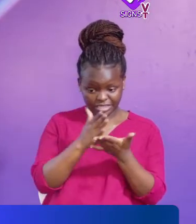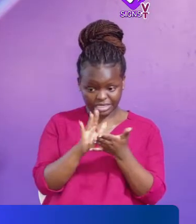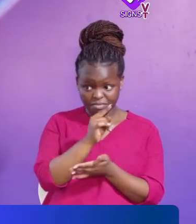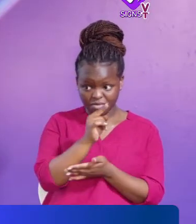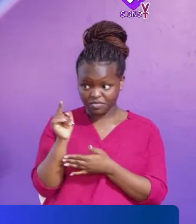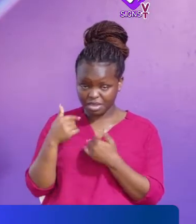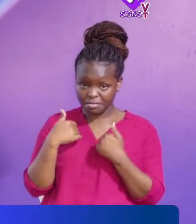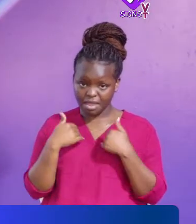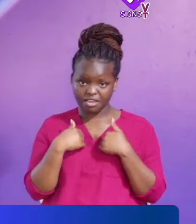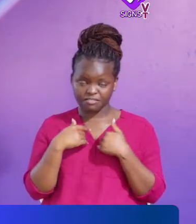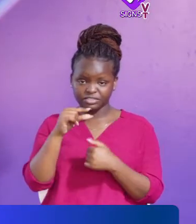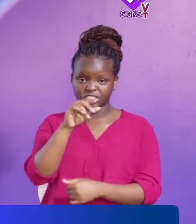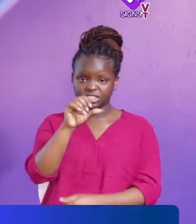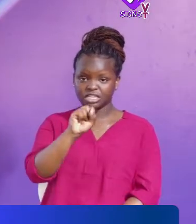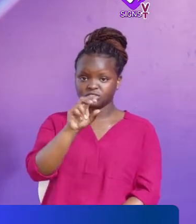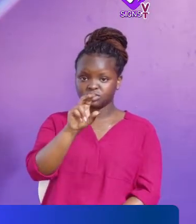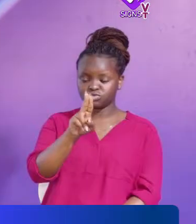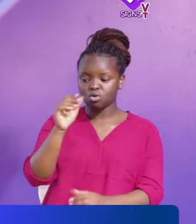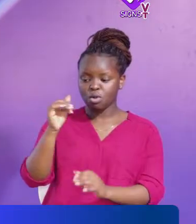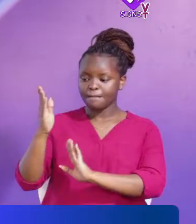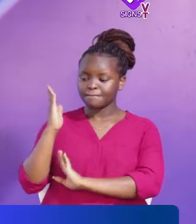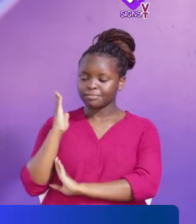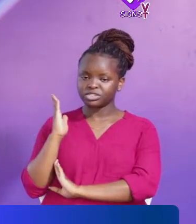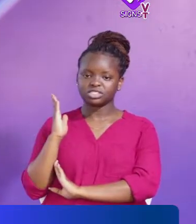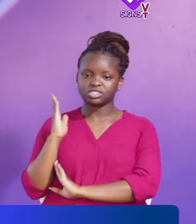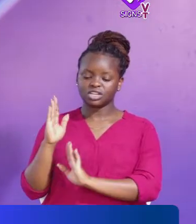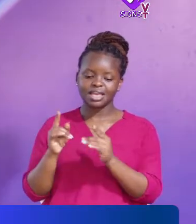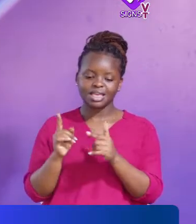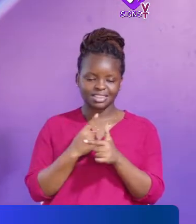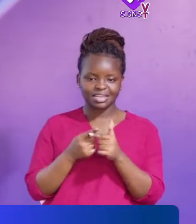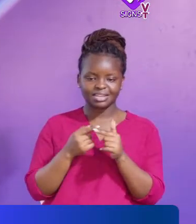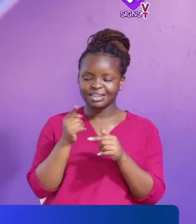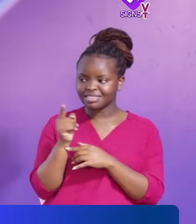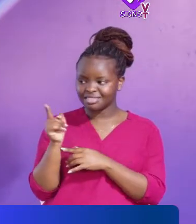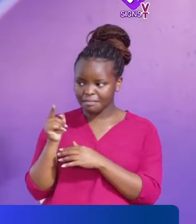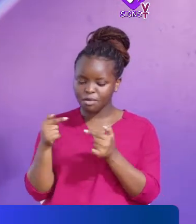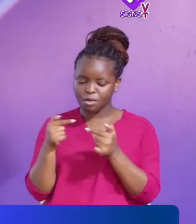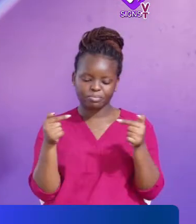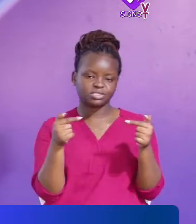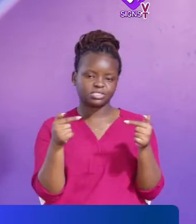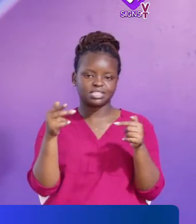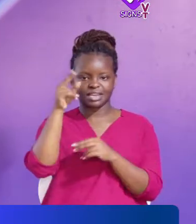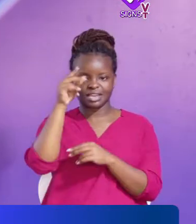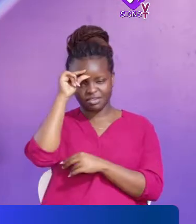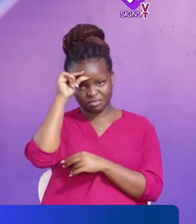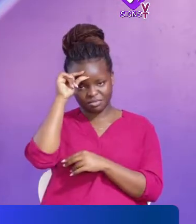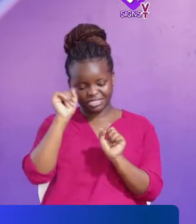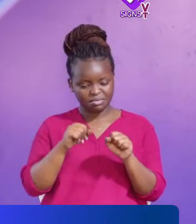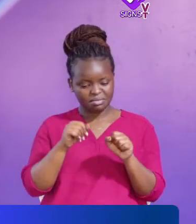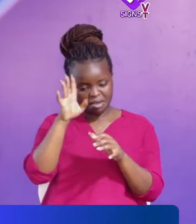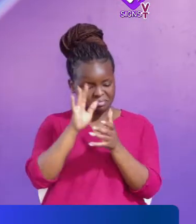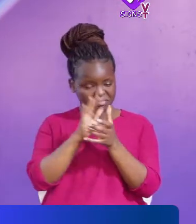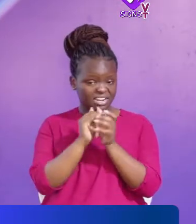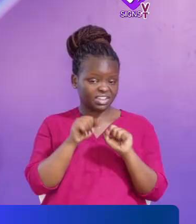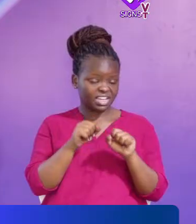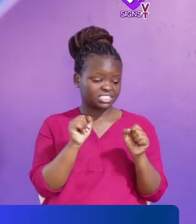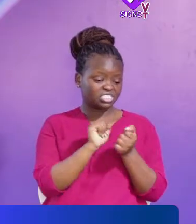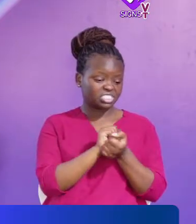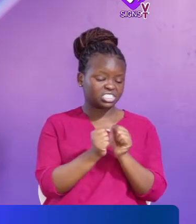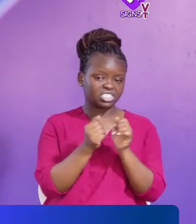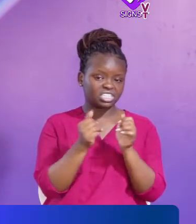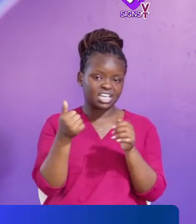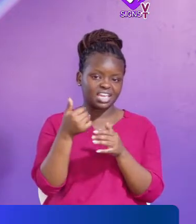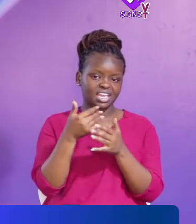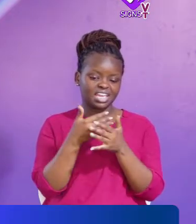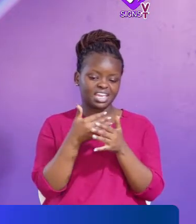are having GSU protection, and they are running against the government, and they believe they can change anything. No, they are already enjoying